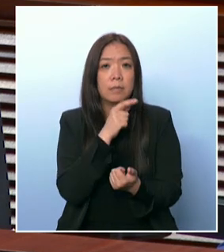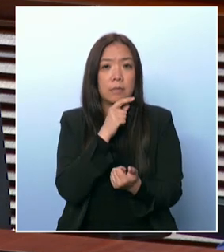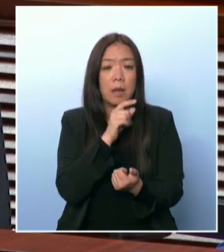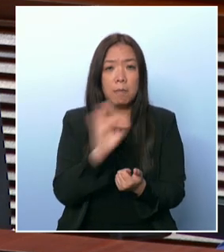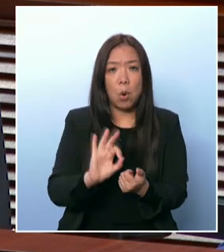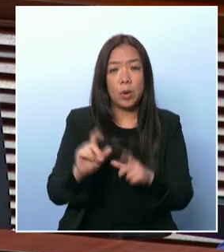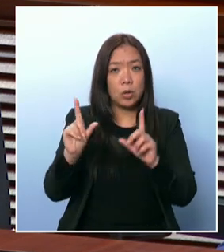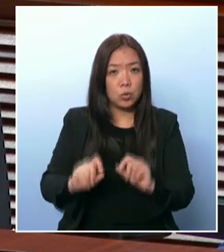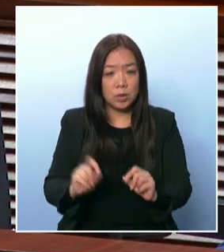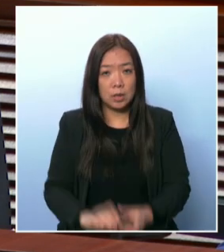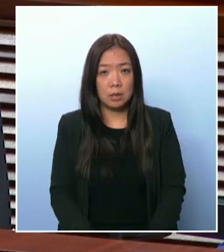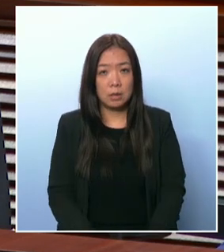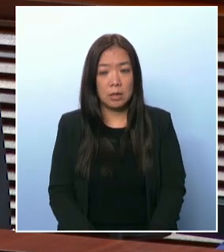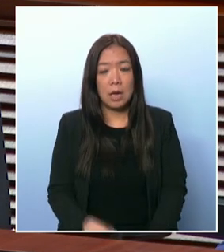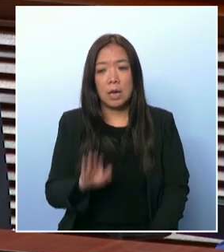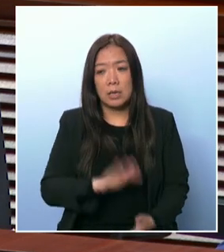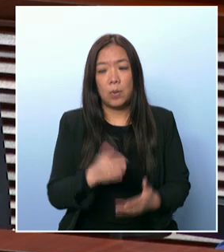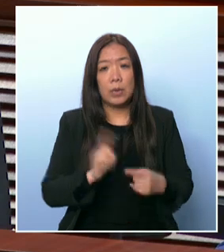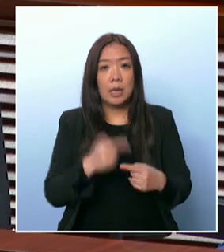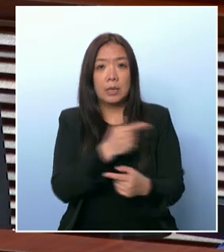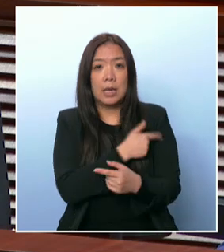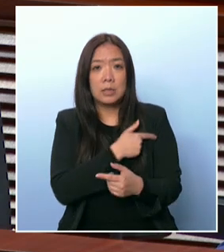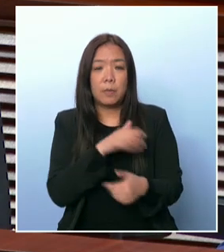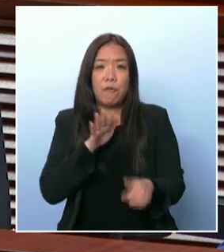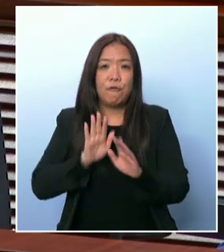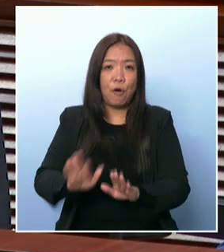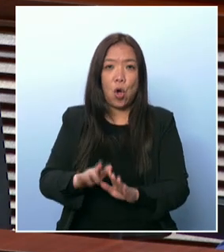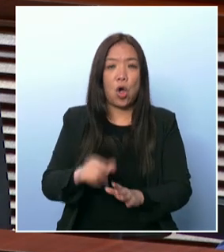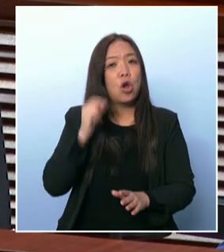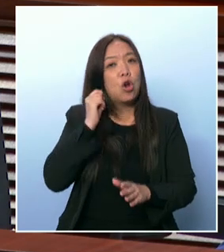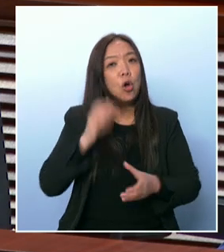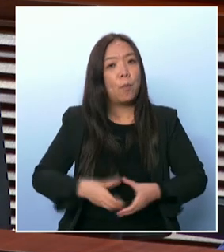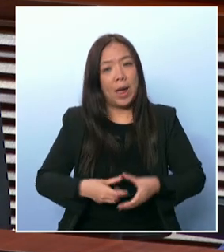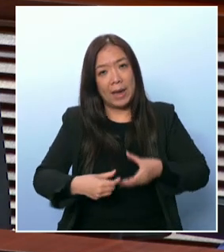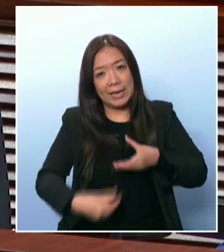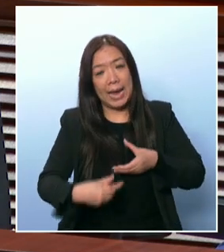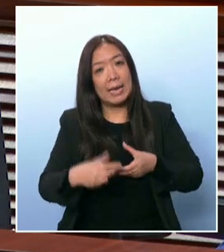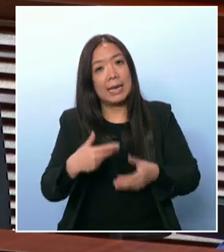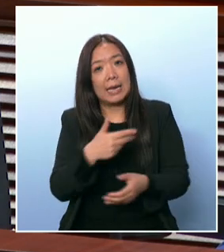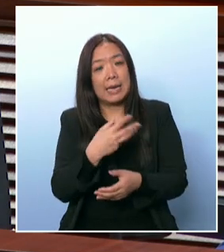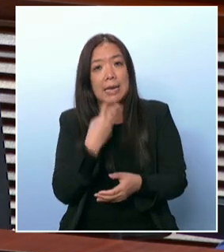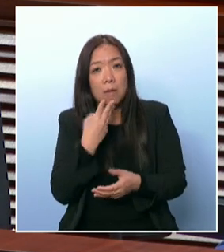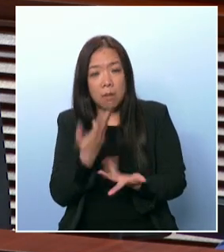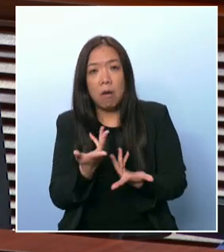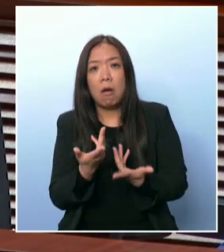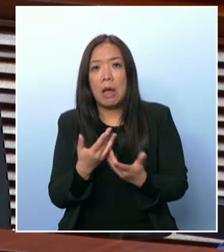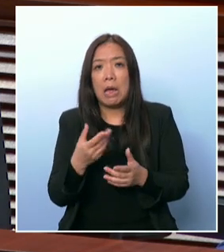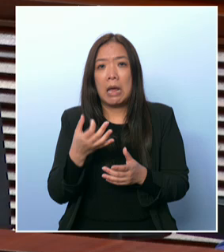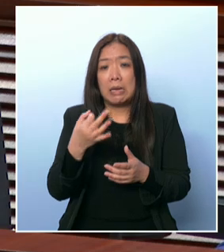So does the government know why these students were left out? Now, vaccines are very effective